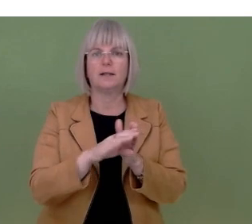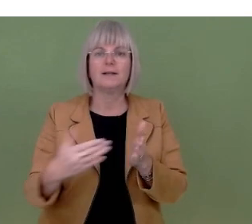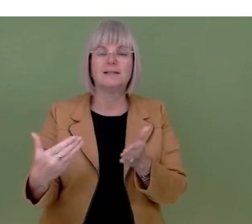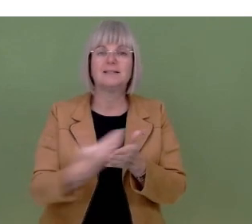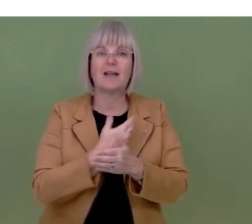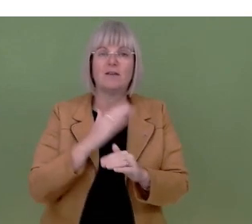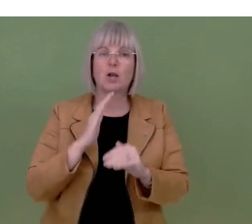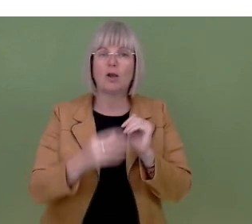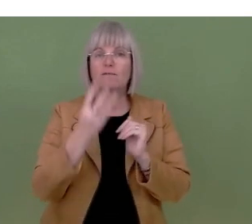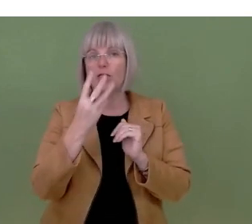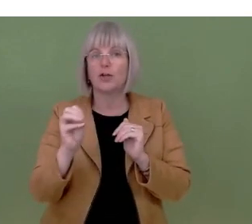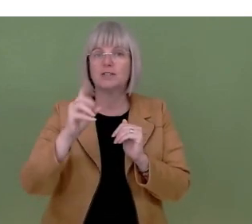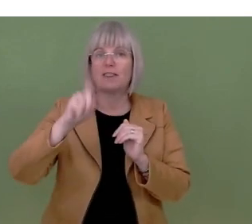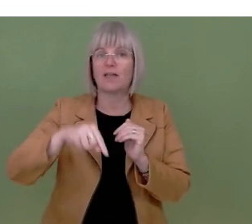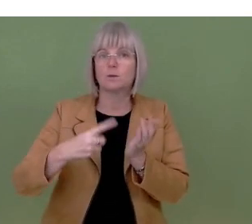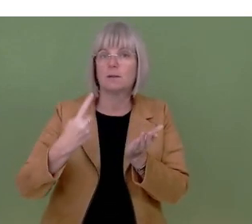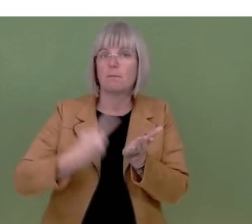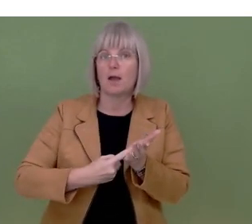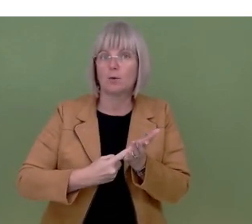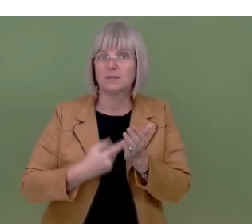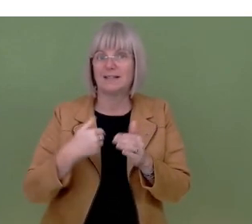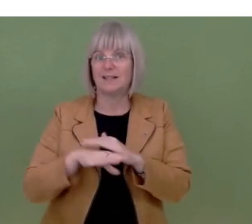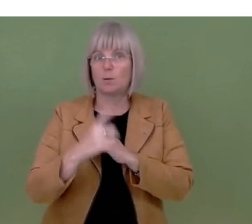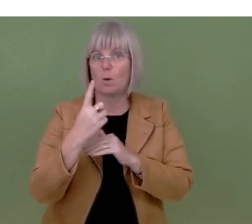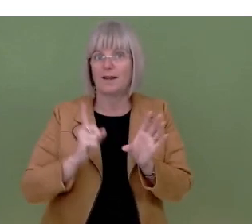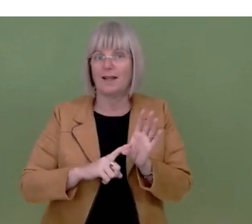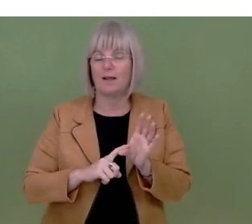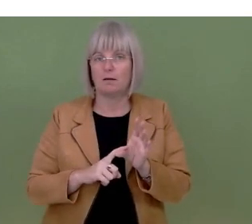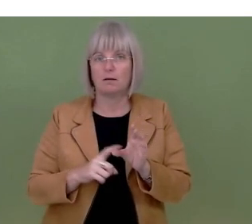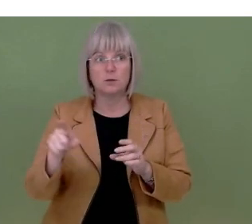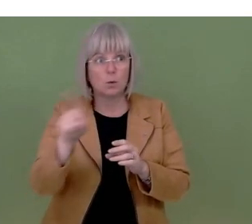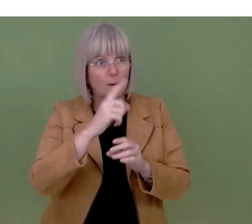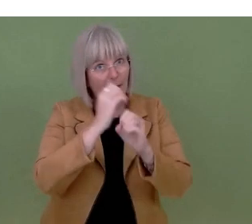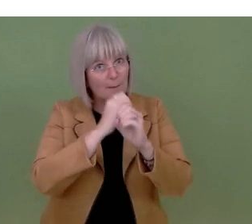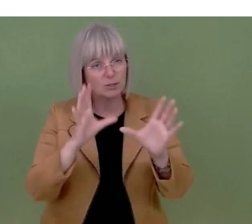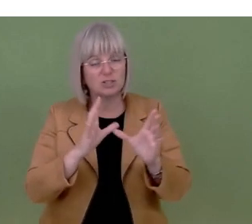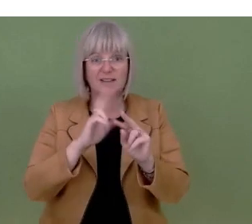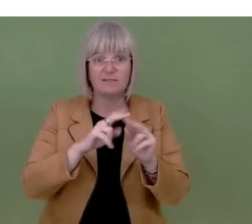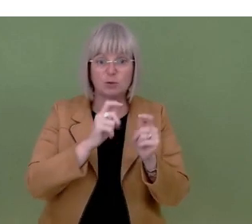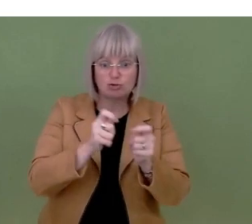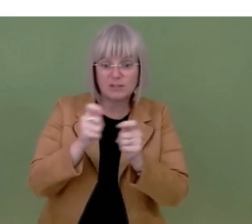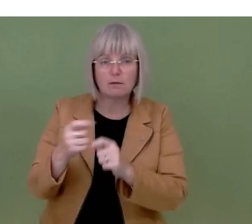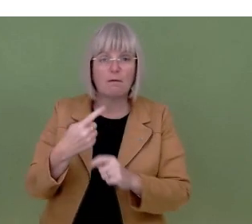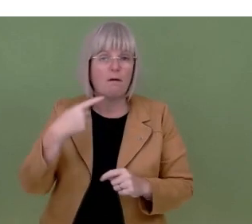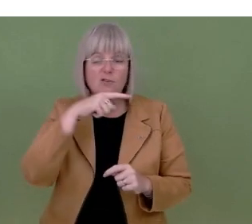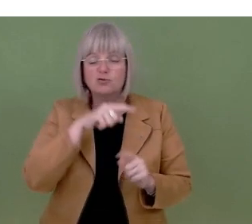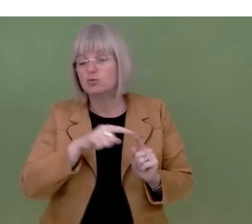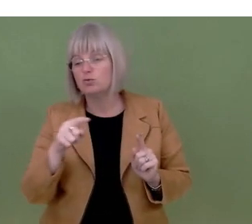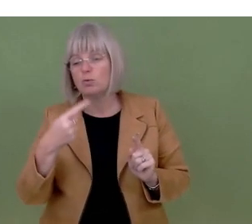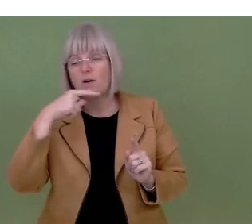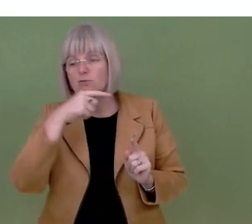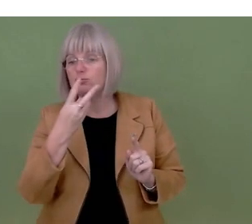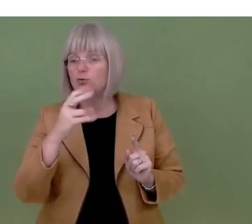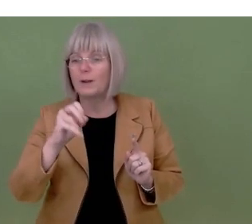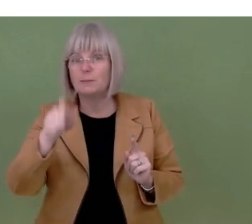£30,000 1 year post-treatment. So as you can imagine, if we're treating 100 to 120 people, even on conservative savings, this helps us to